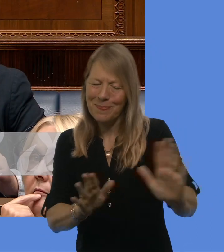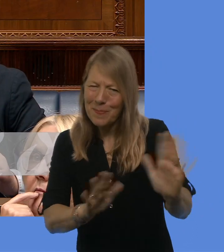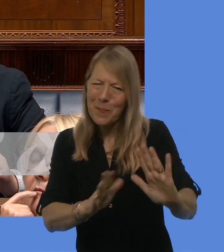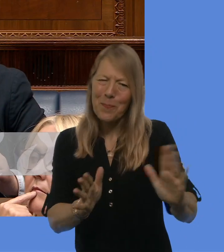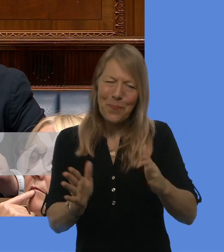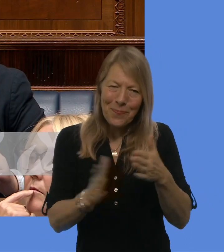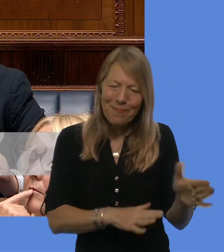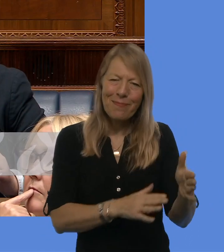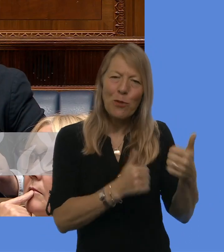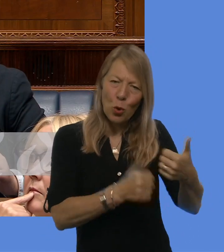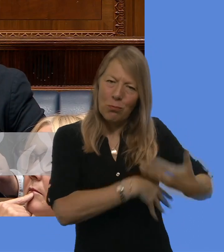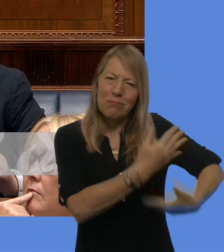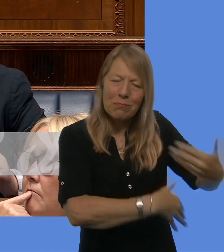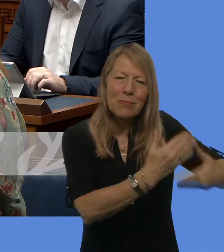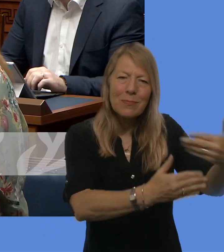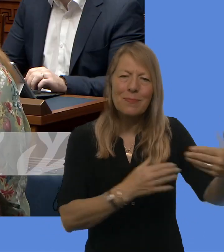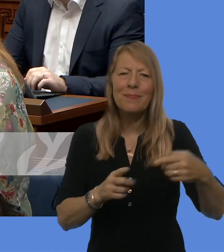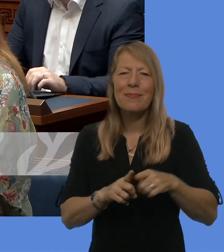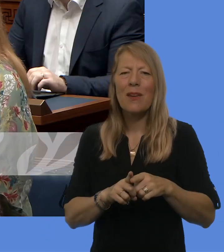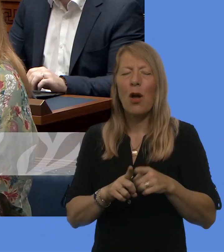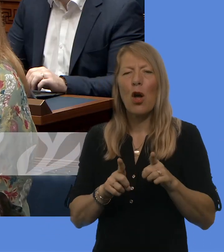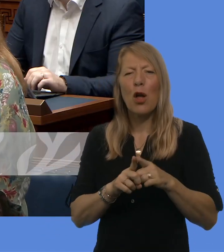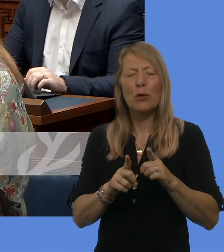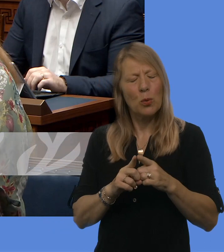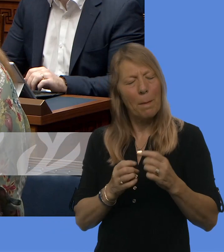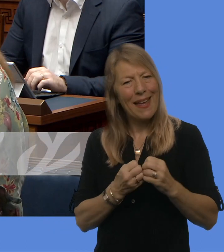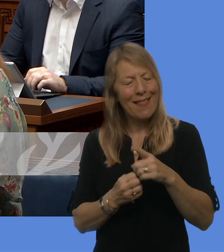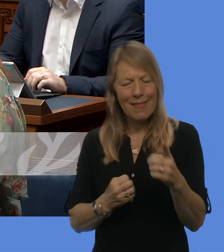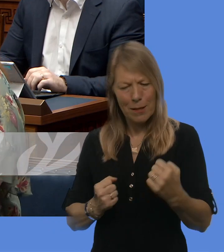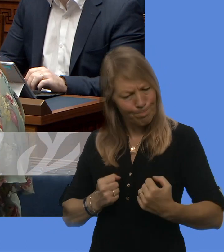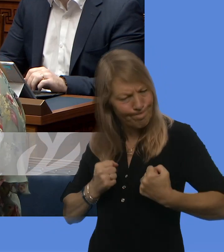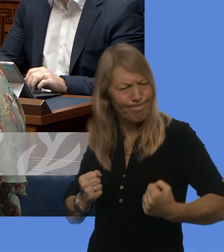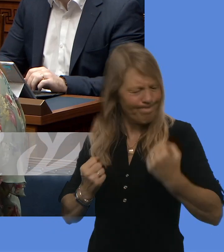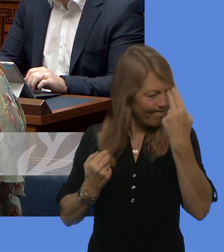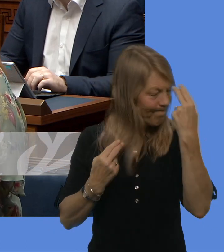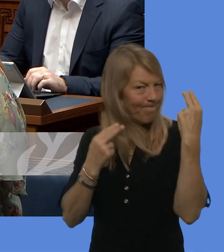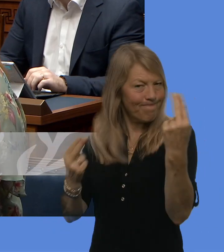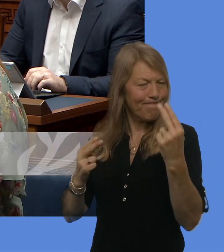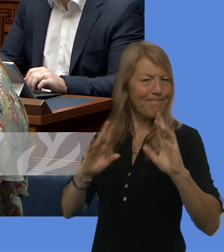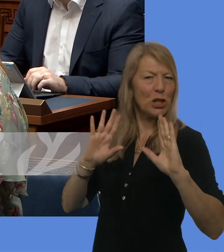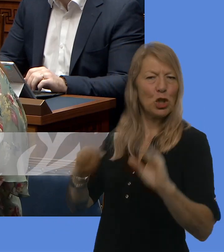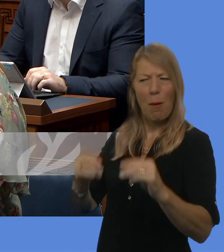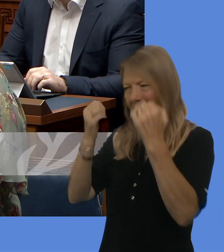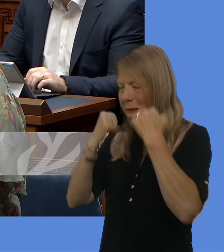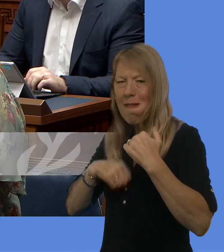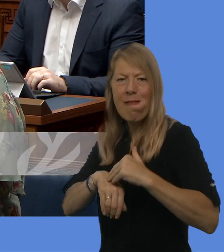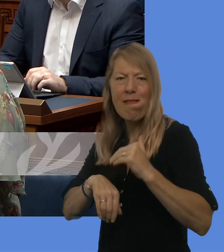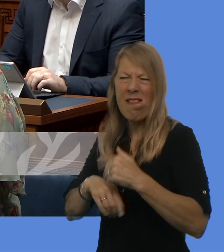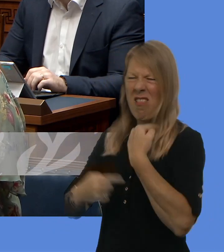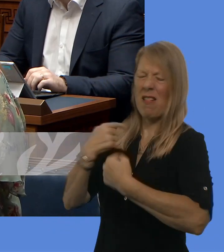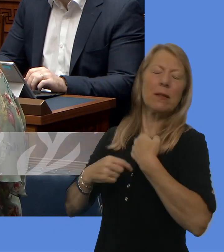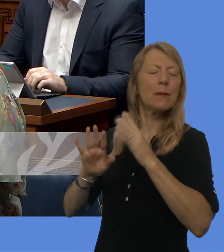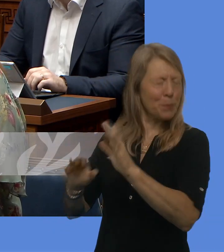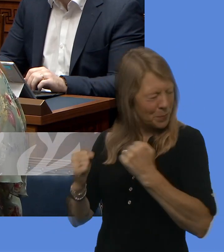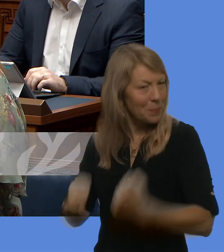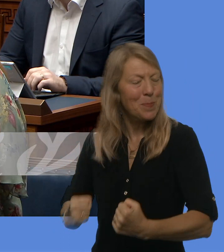against paramilitary and organised crime, which we know can be a genuine issue for many people. It was also remiss of me not to mention,